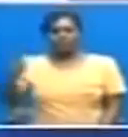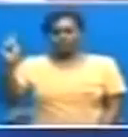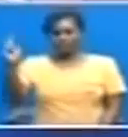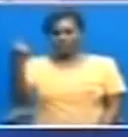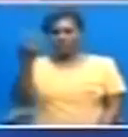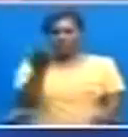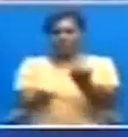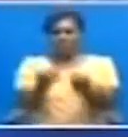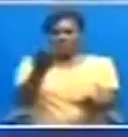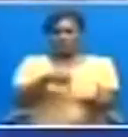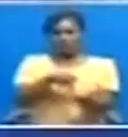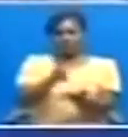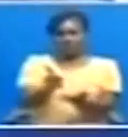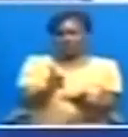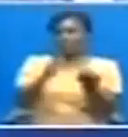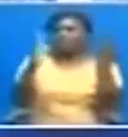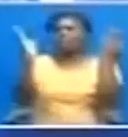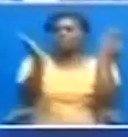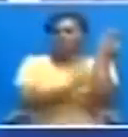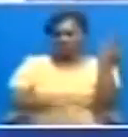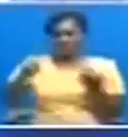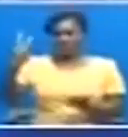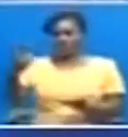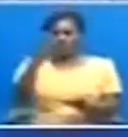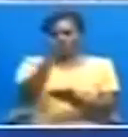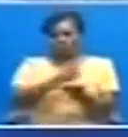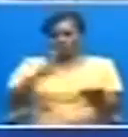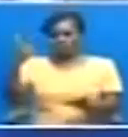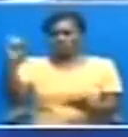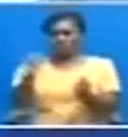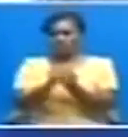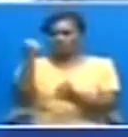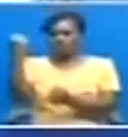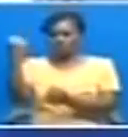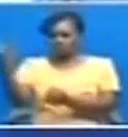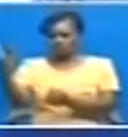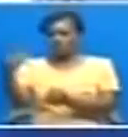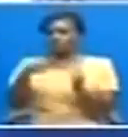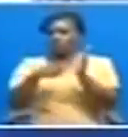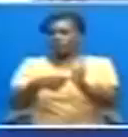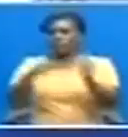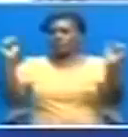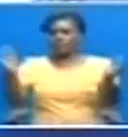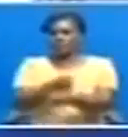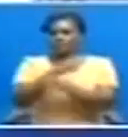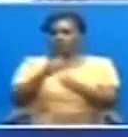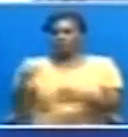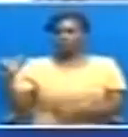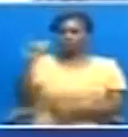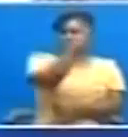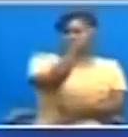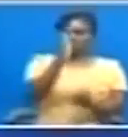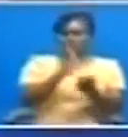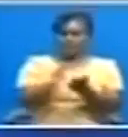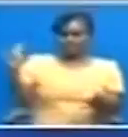Kenya's balance of payment worsened further in the second quarter of 2014, reflecting the country's inability to match exports and